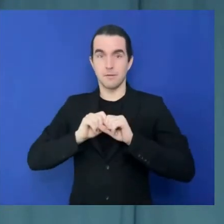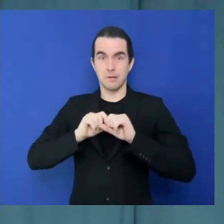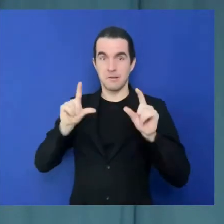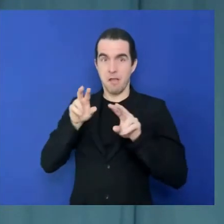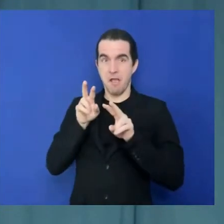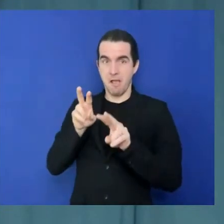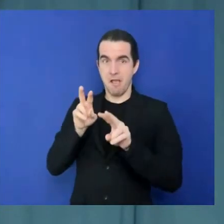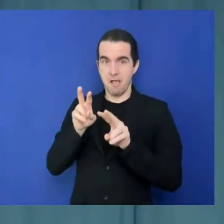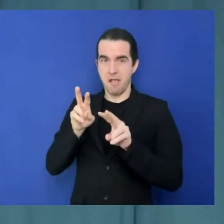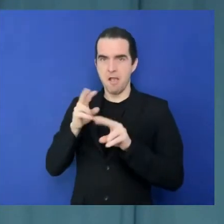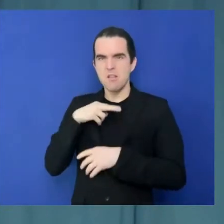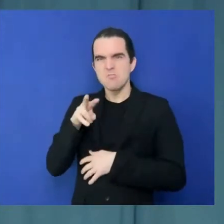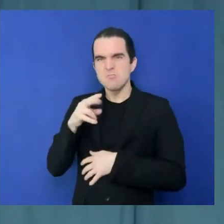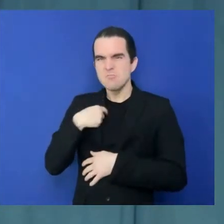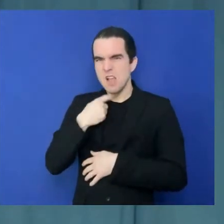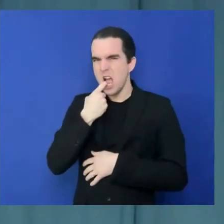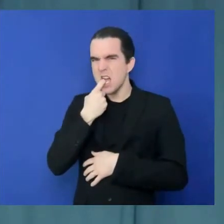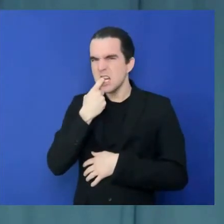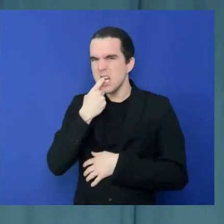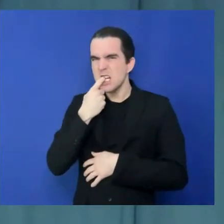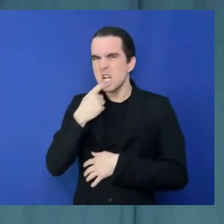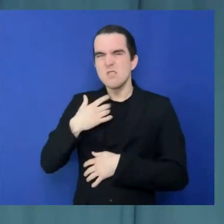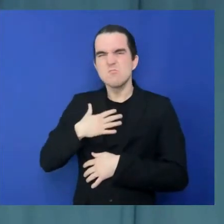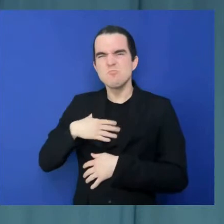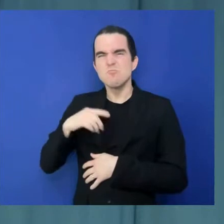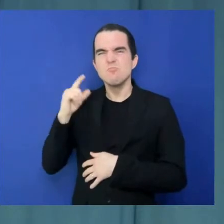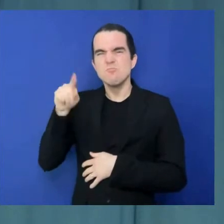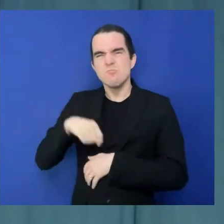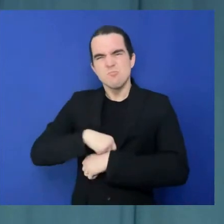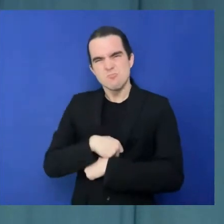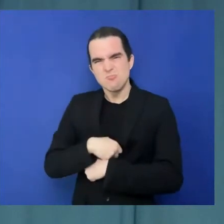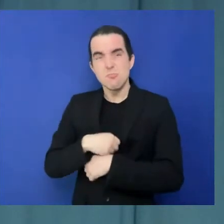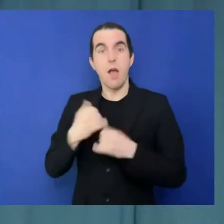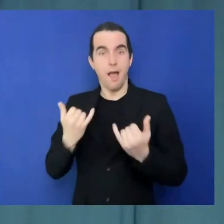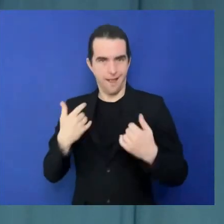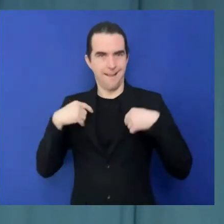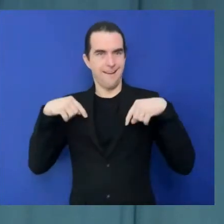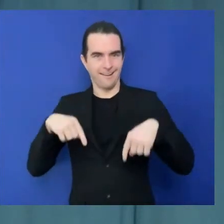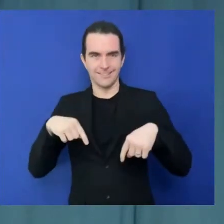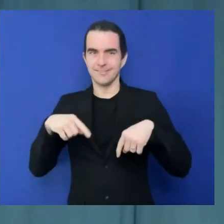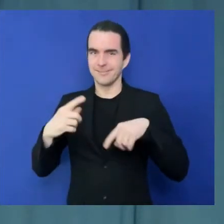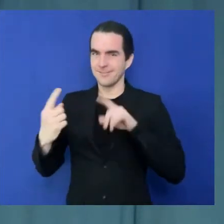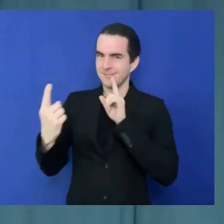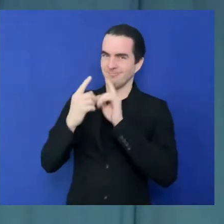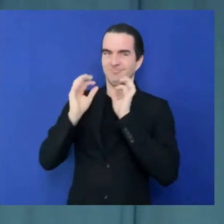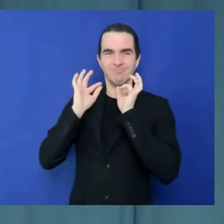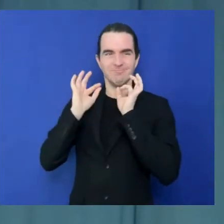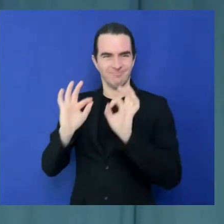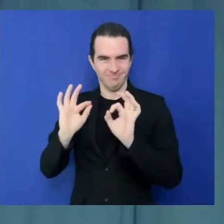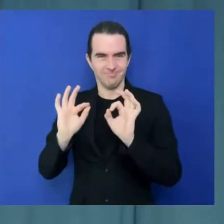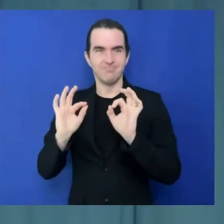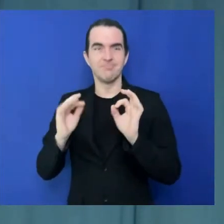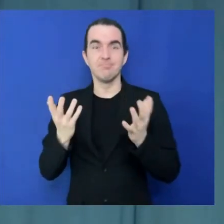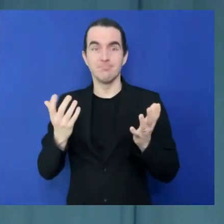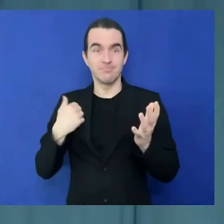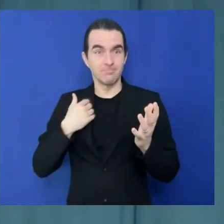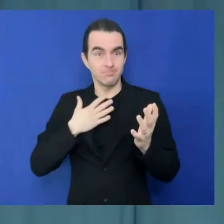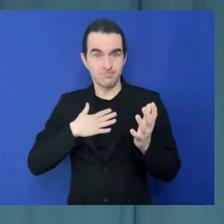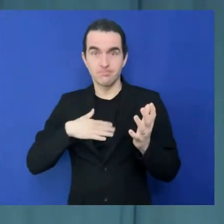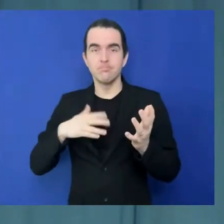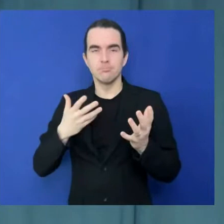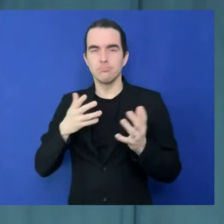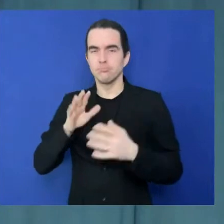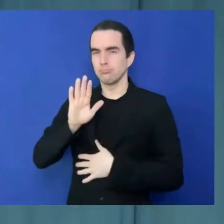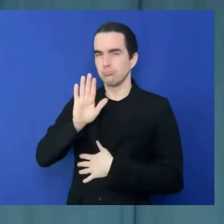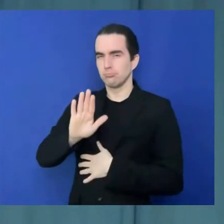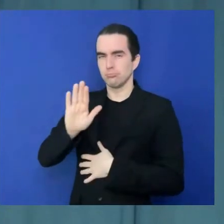United Nations Office of Vienna and United Nations for Drugs and Crime, and holds the rank of Under